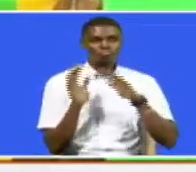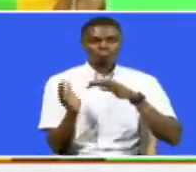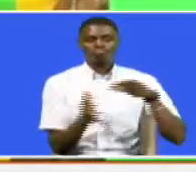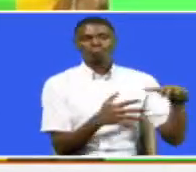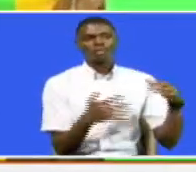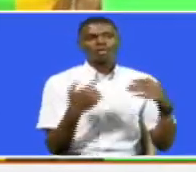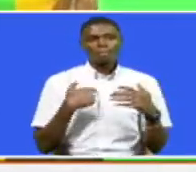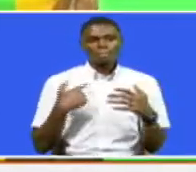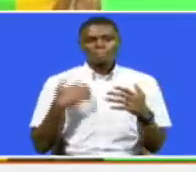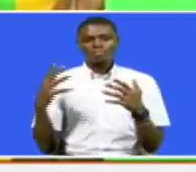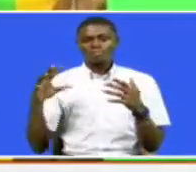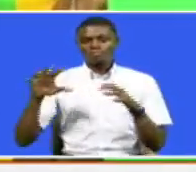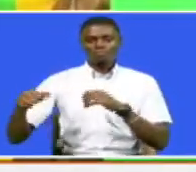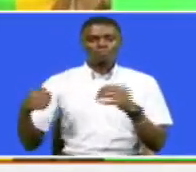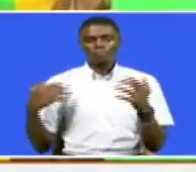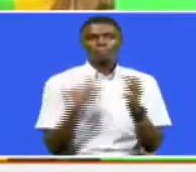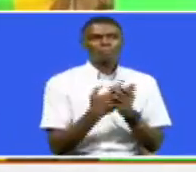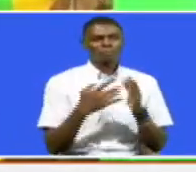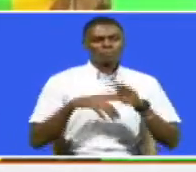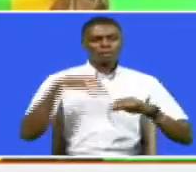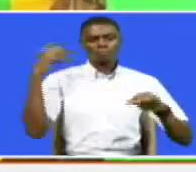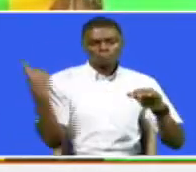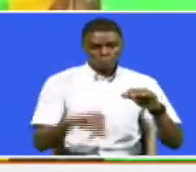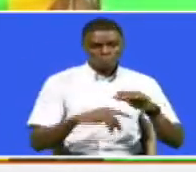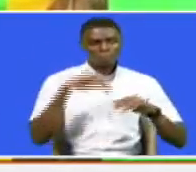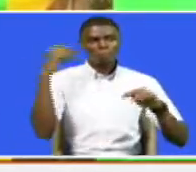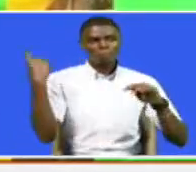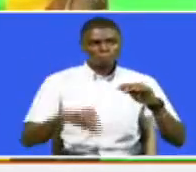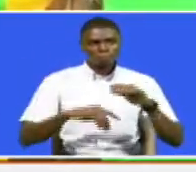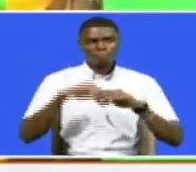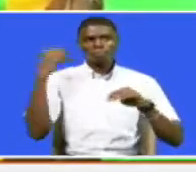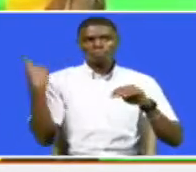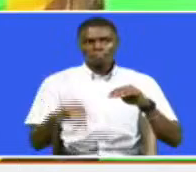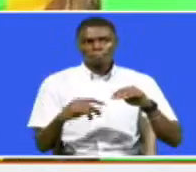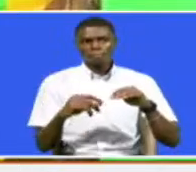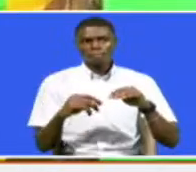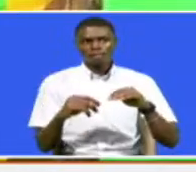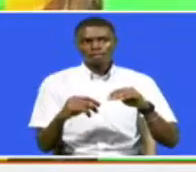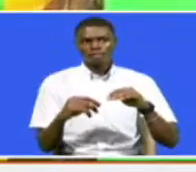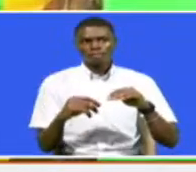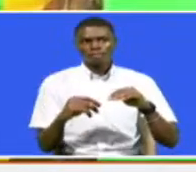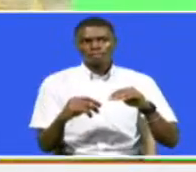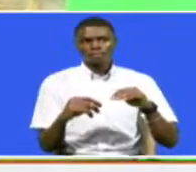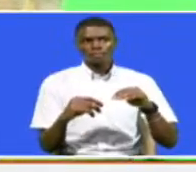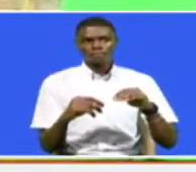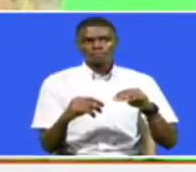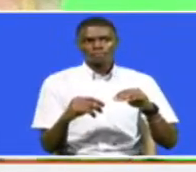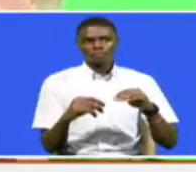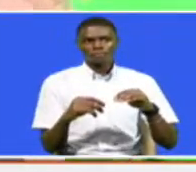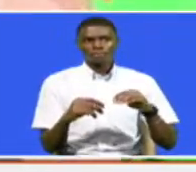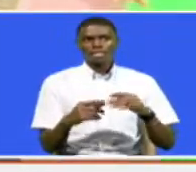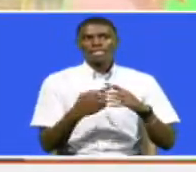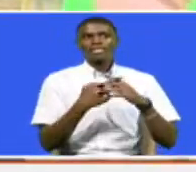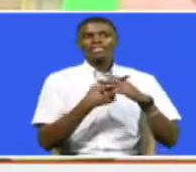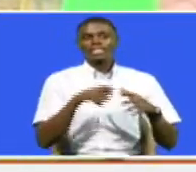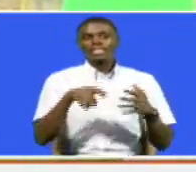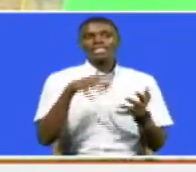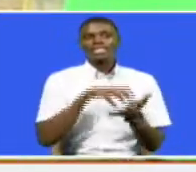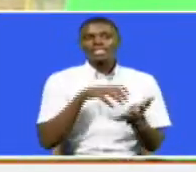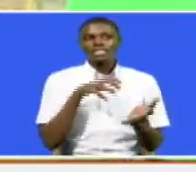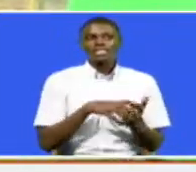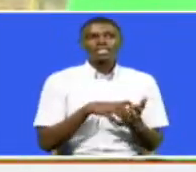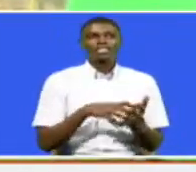mimi nikasukumwa jera, nikachapwa viboko bila apili yangu kurudishiwa. We started this case 40 years